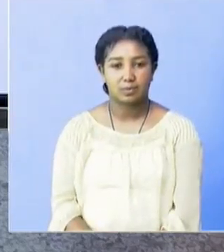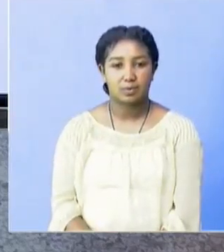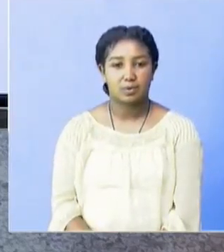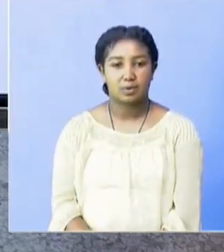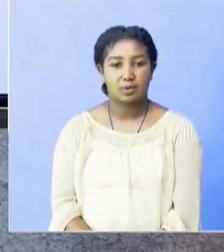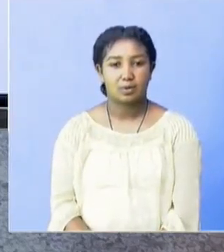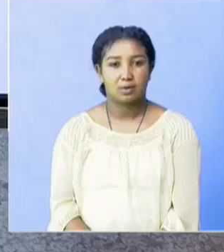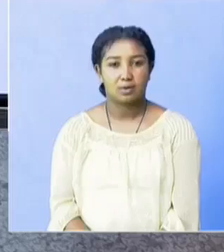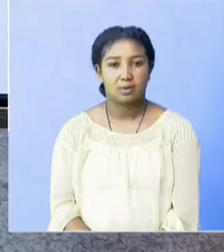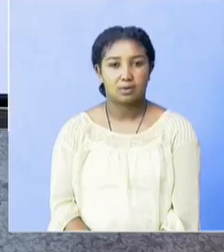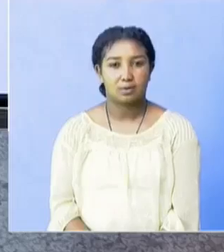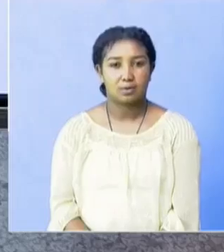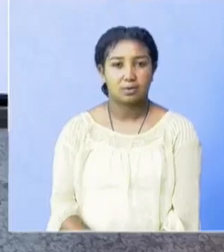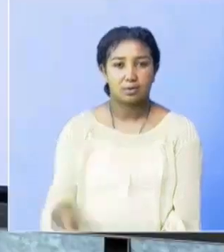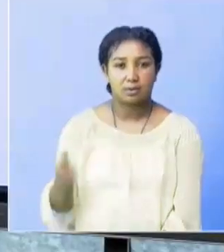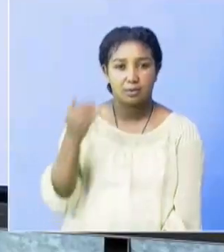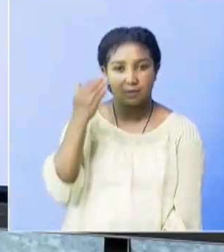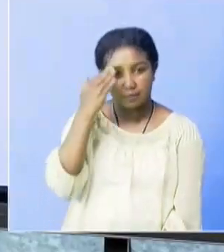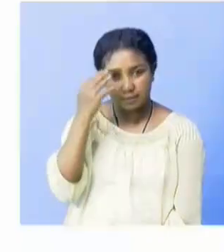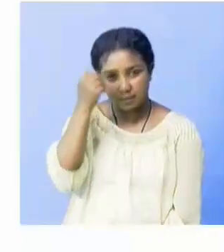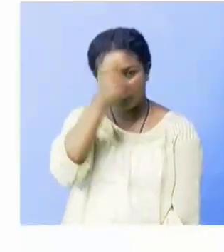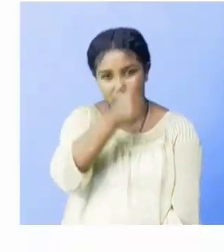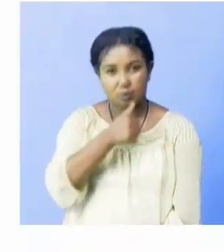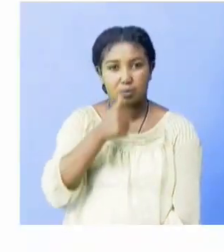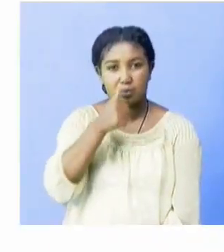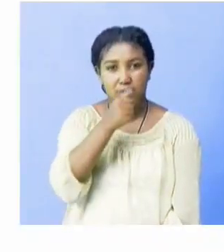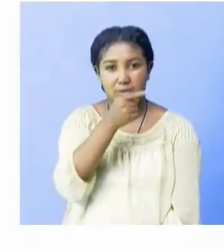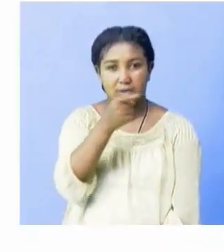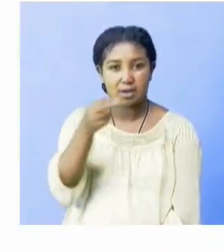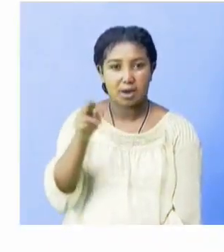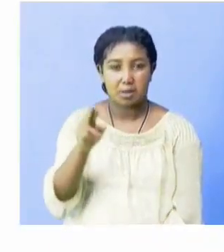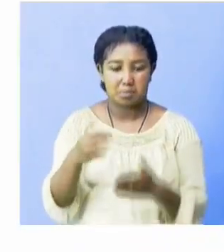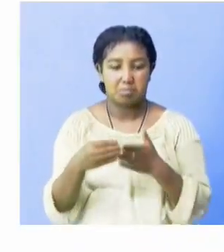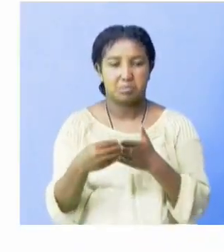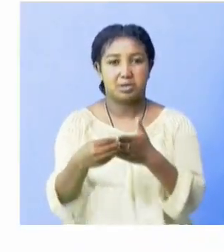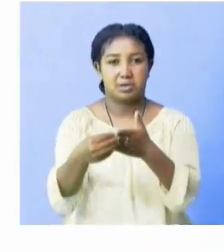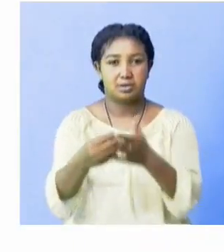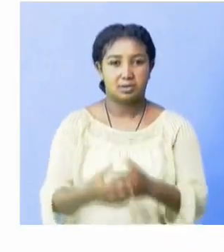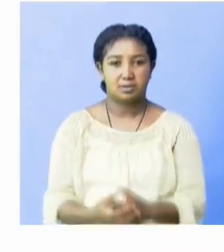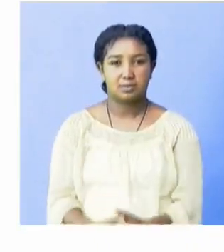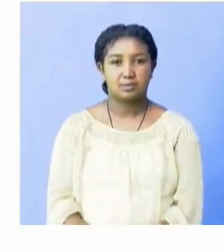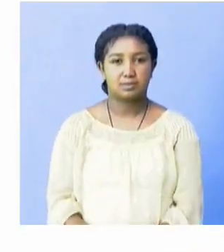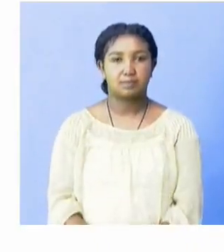to famous people in Ethiopia, maybe they are leaders,